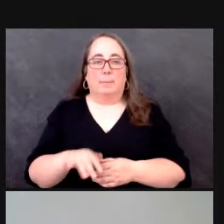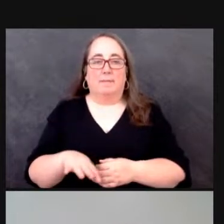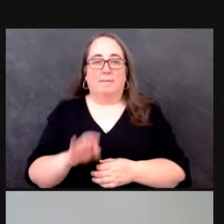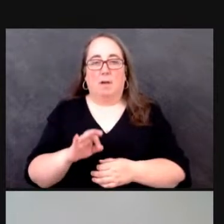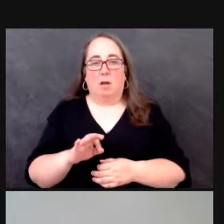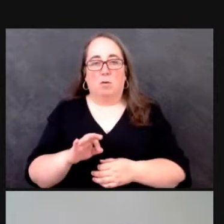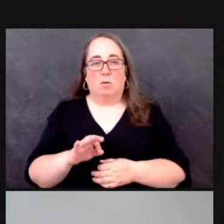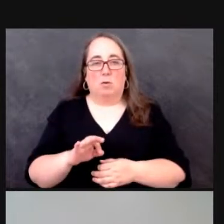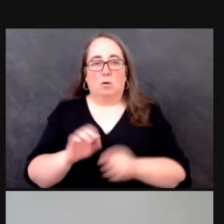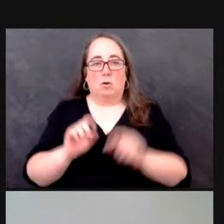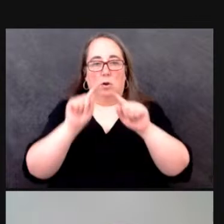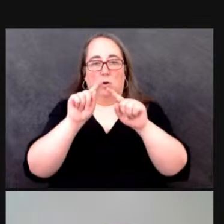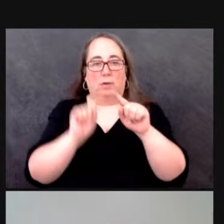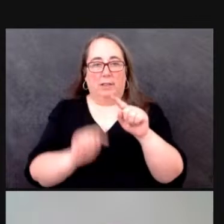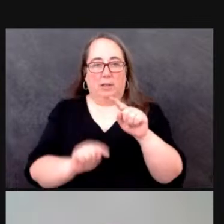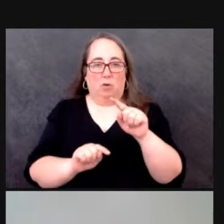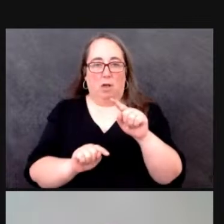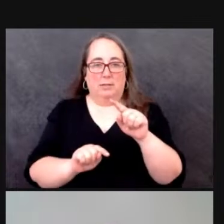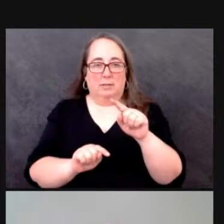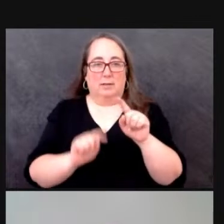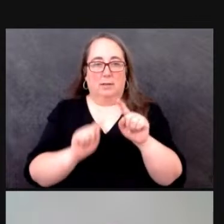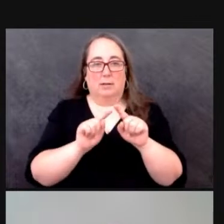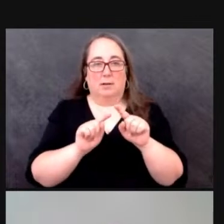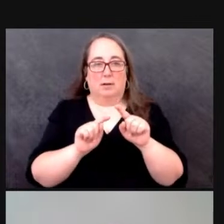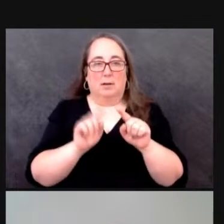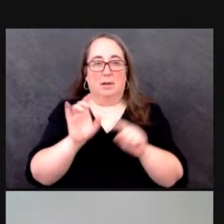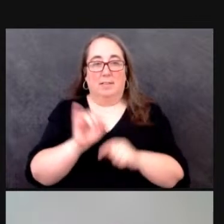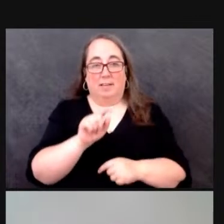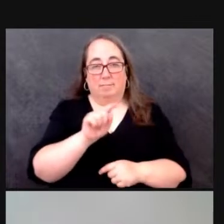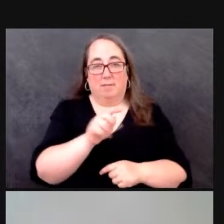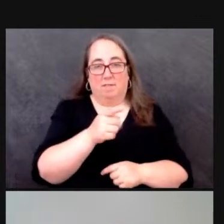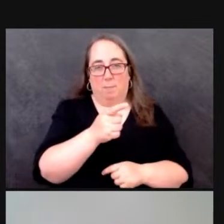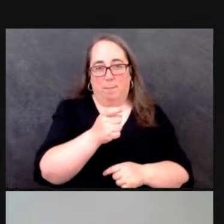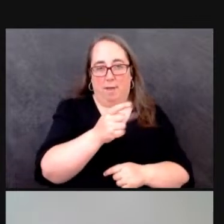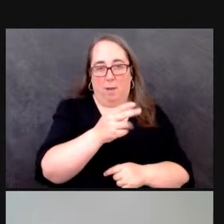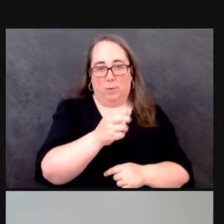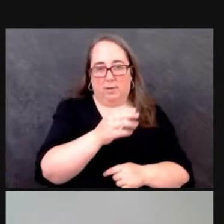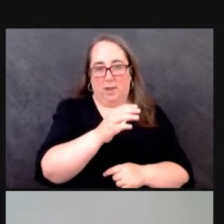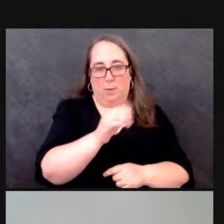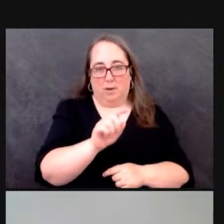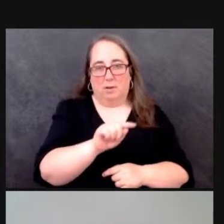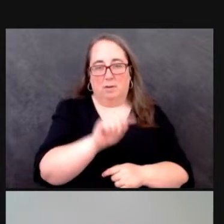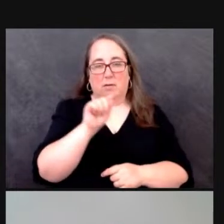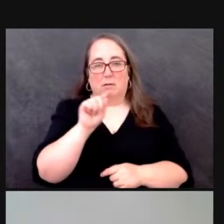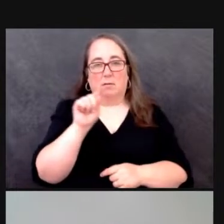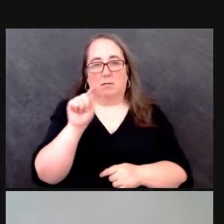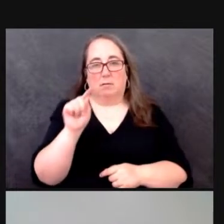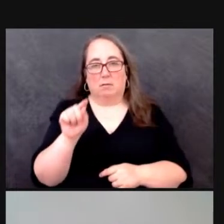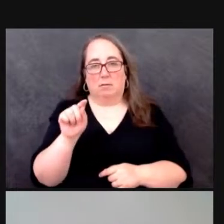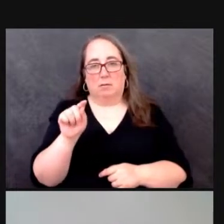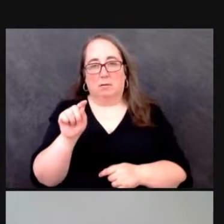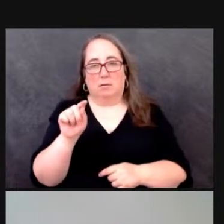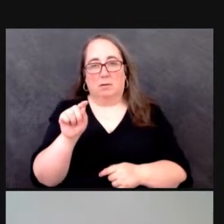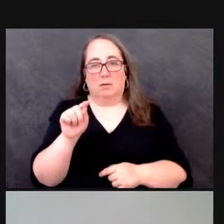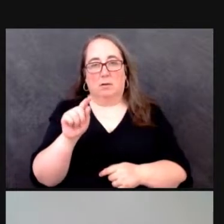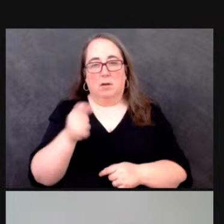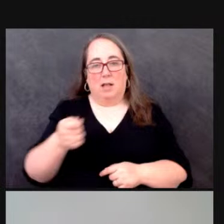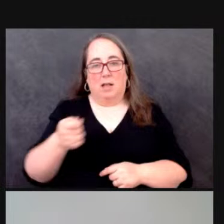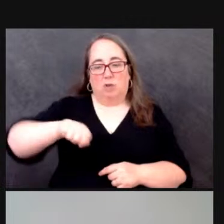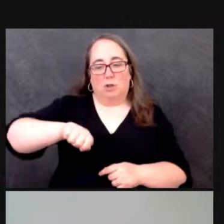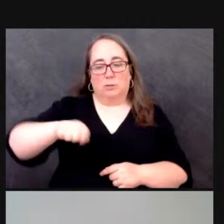across from the seal, as on the rose platter from Howard County, or on the opposite side of the piece, such as on this sauce boat